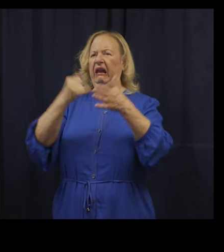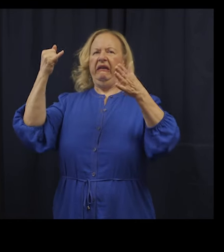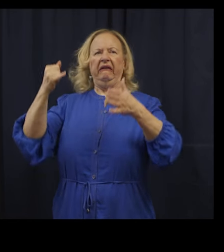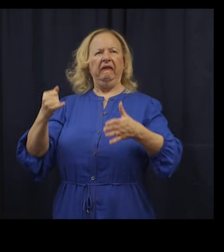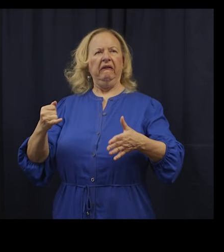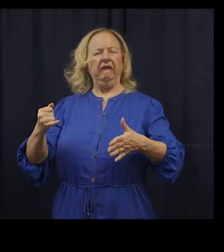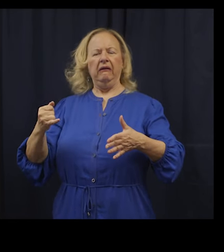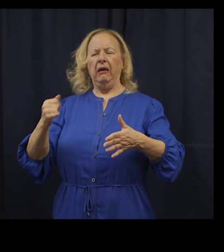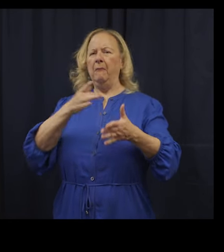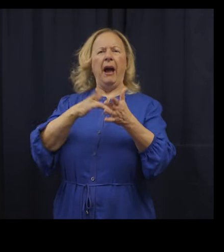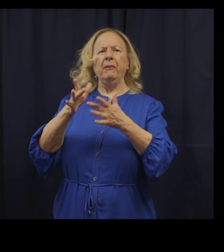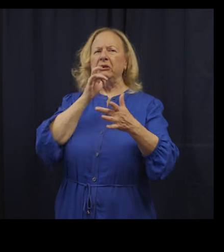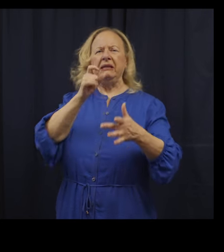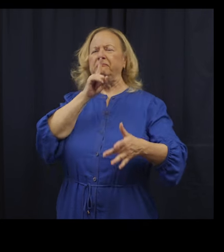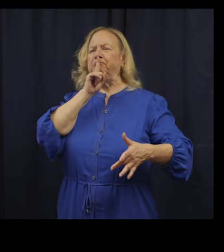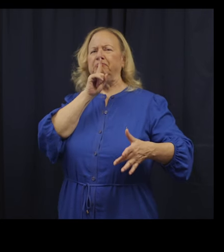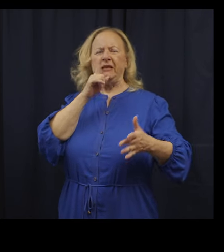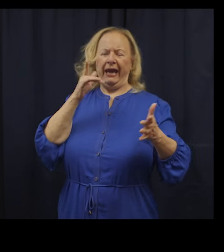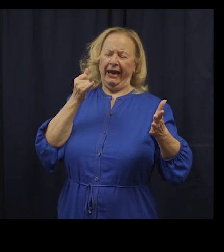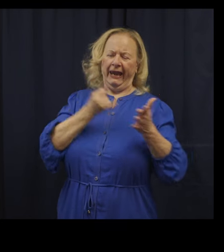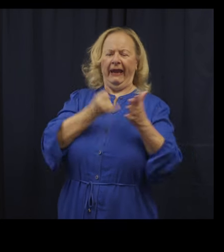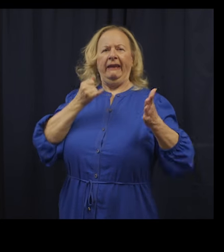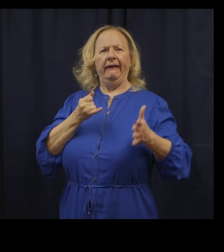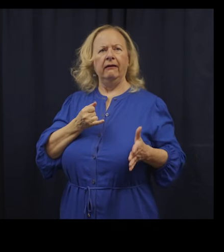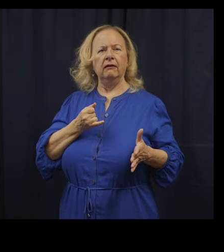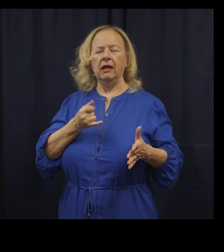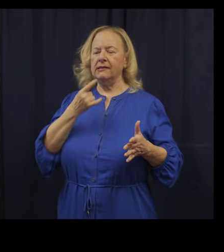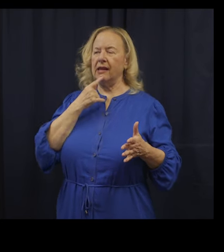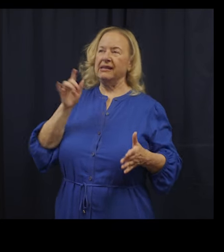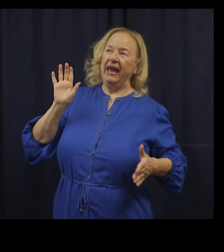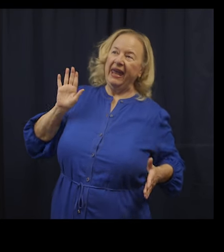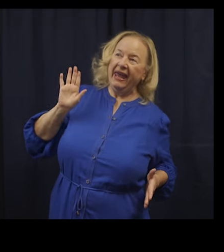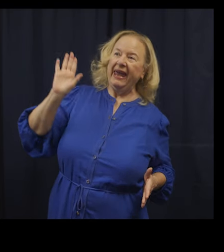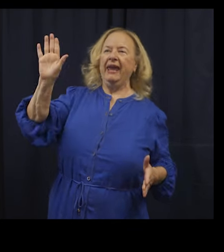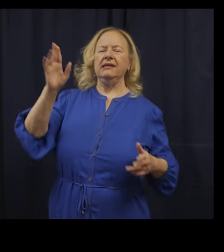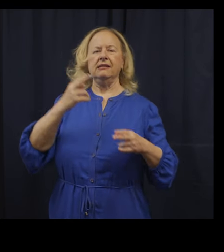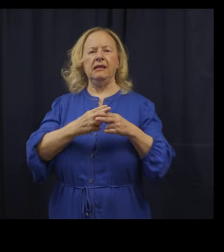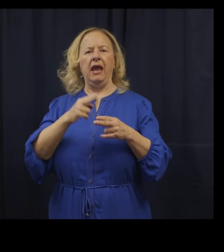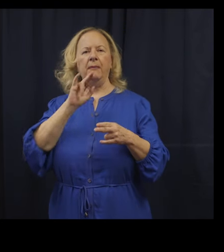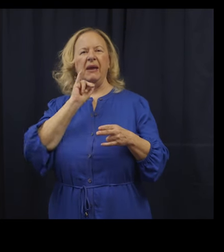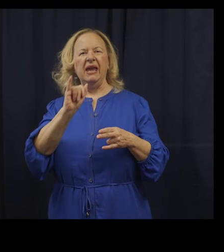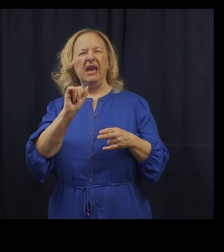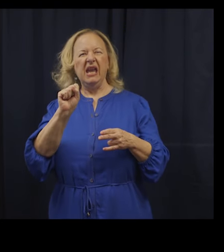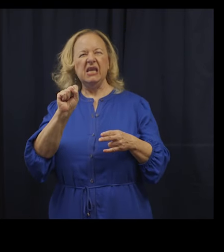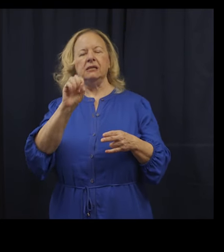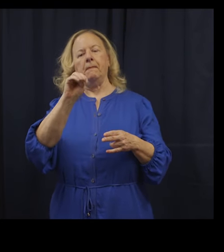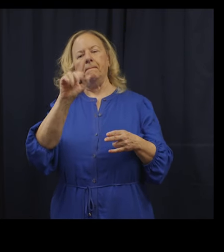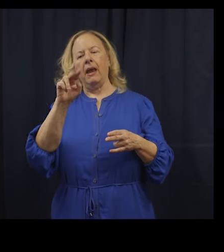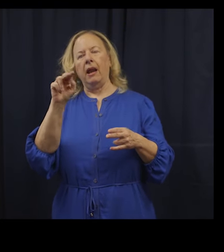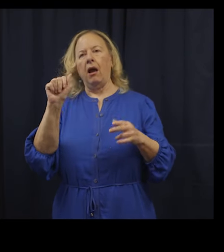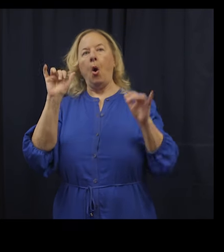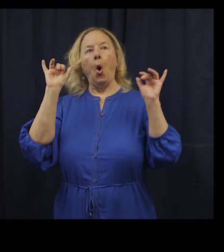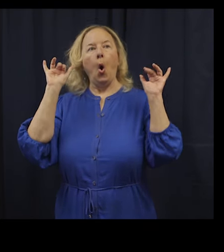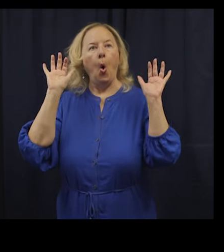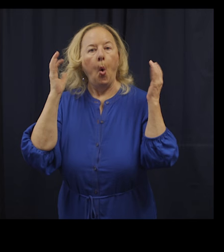the Bible doesn't say it. It says his name is manna. Wow, what an